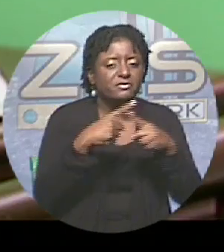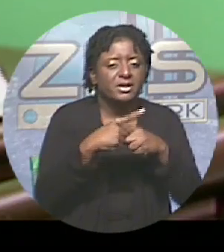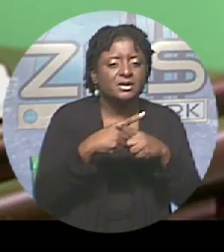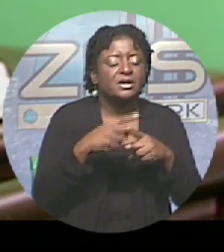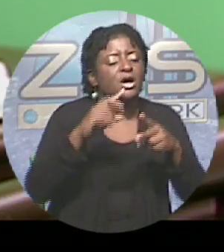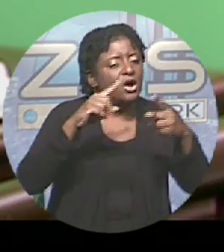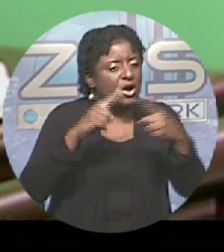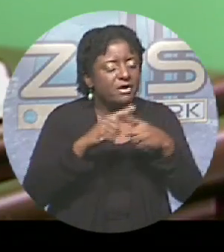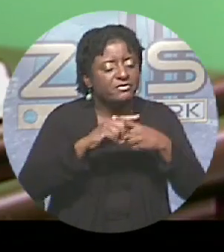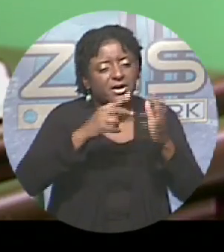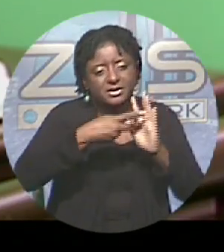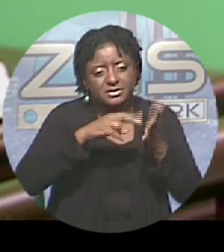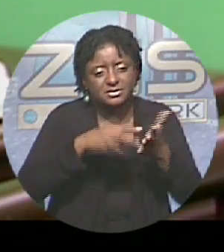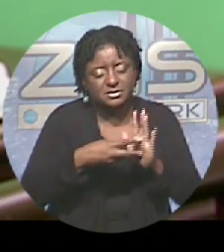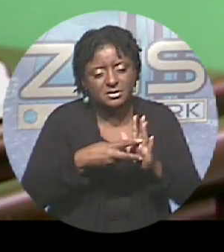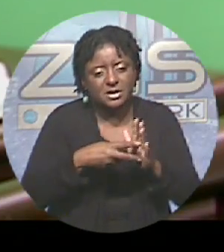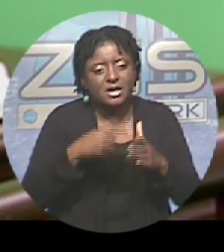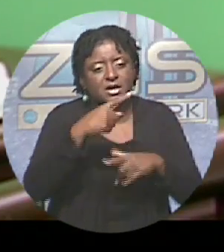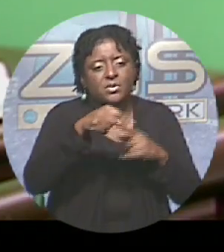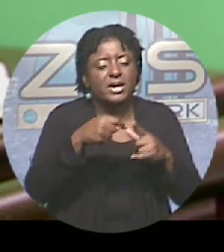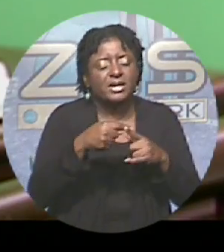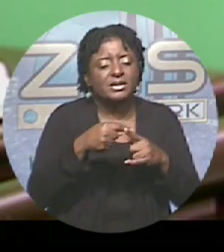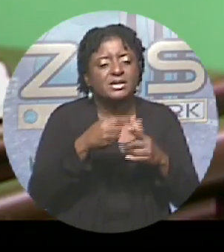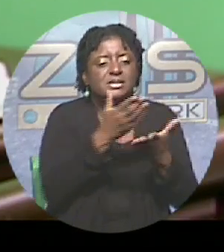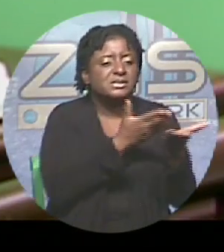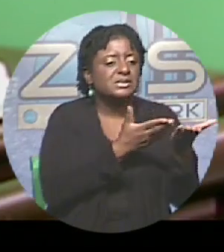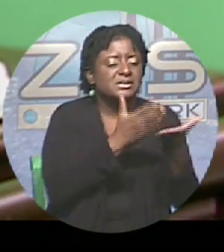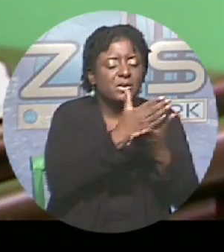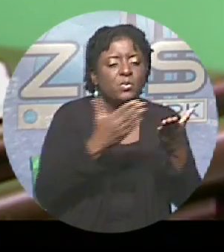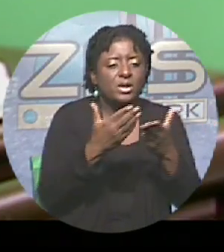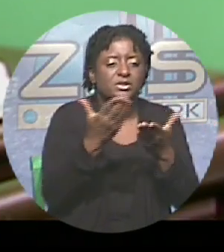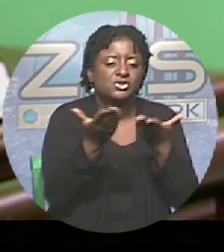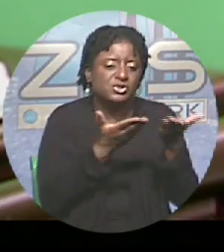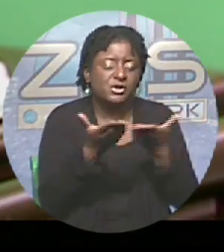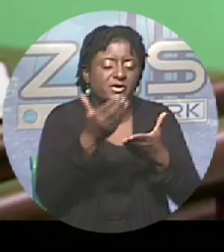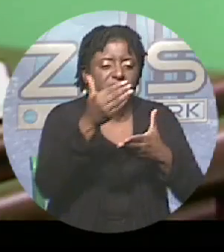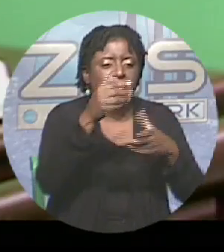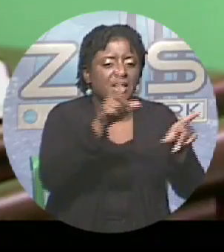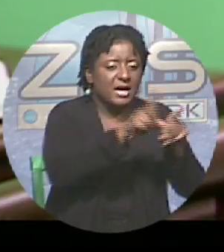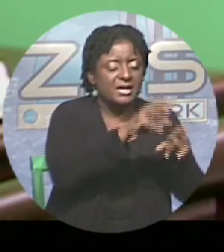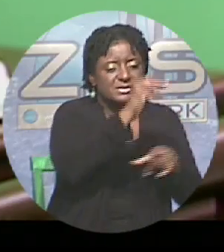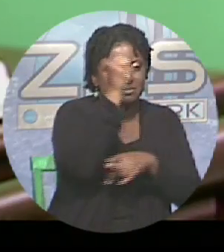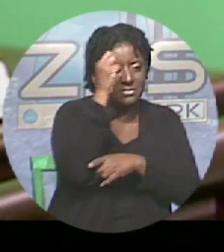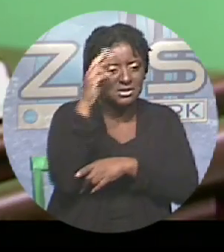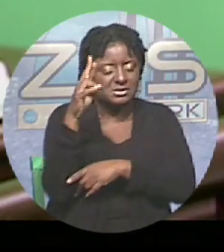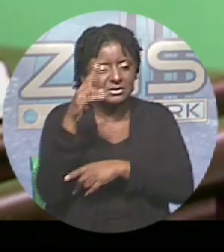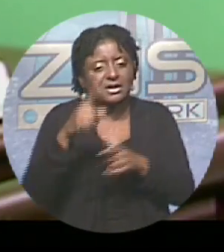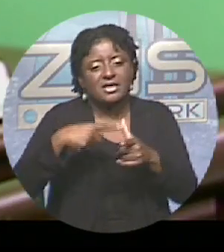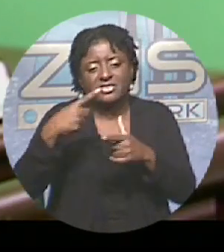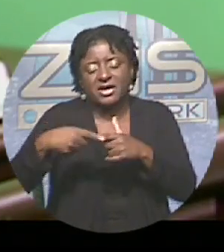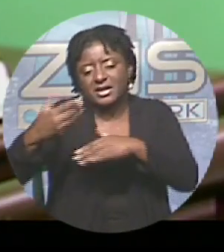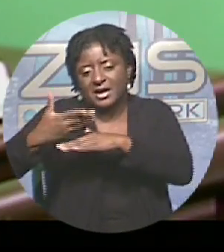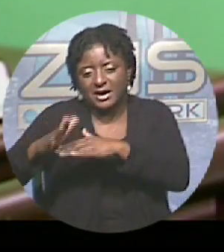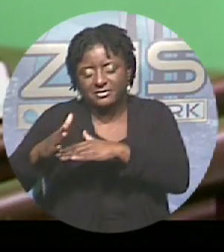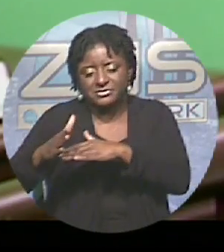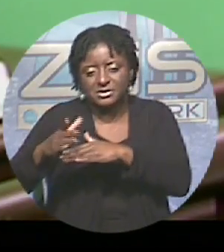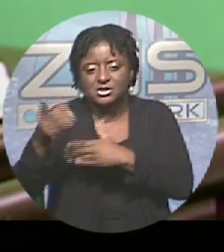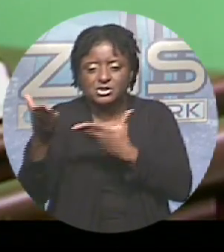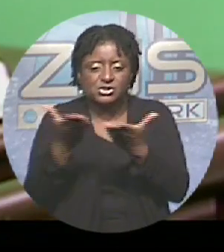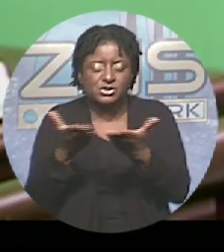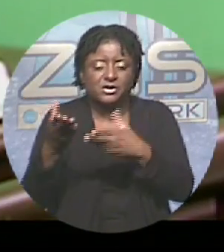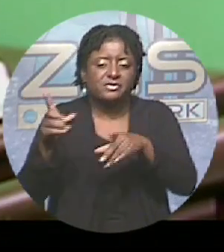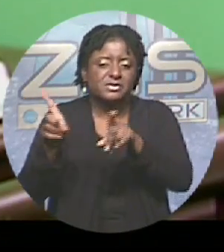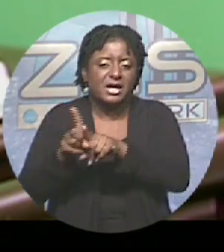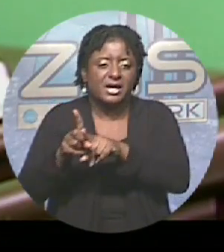serves in a capacity as a minister and then immediately after election served as a consultant to the company he gave